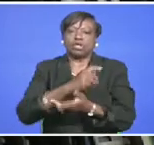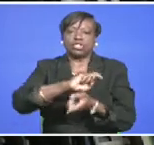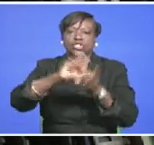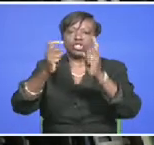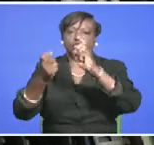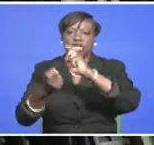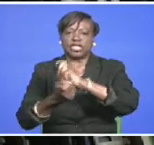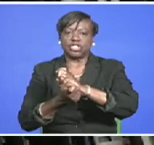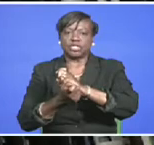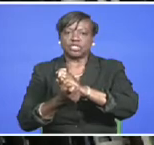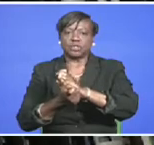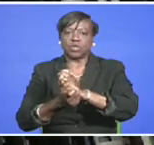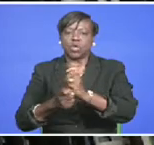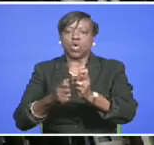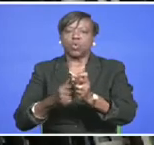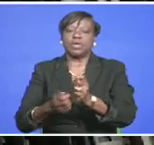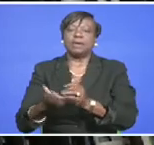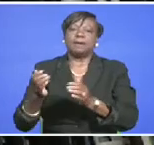passed